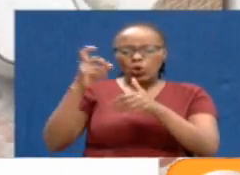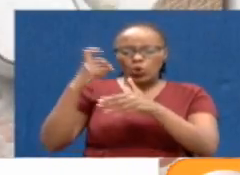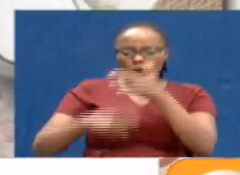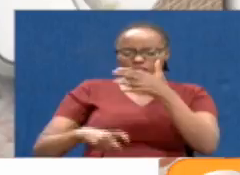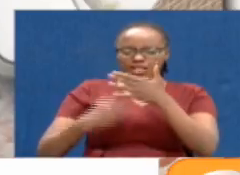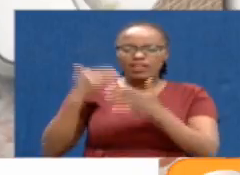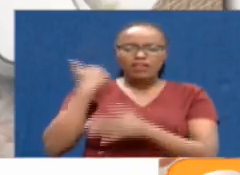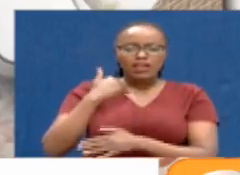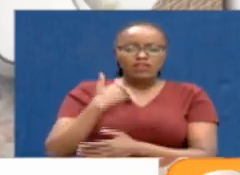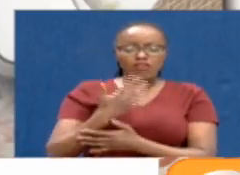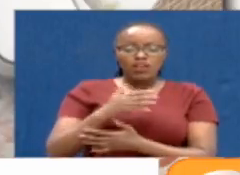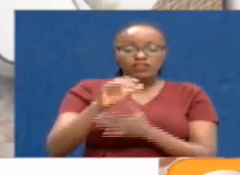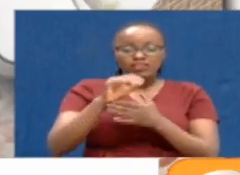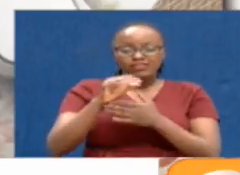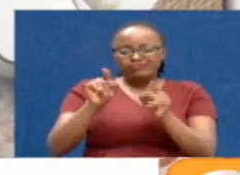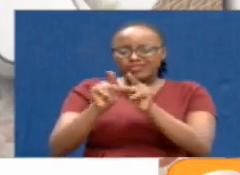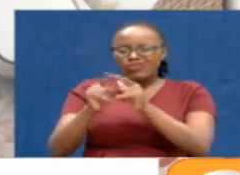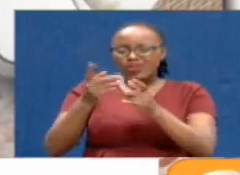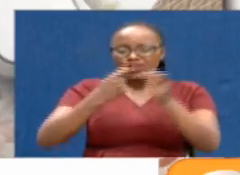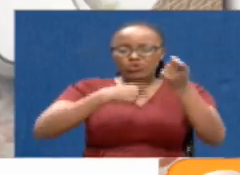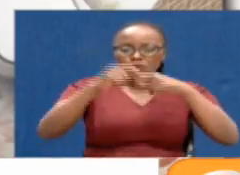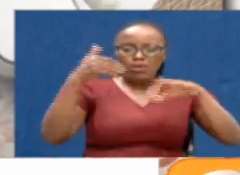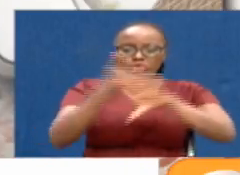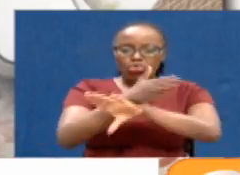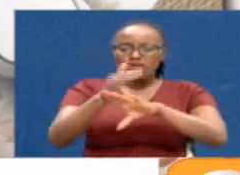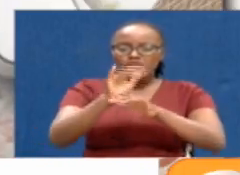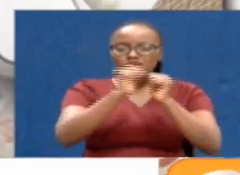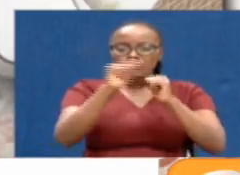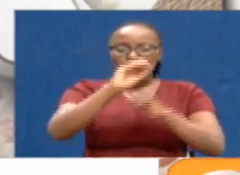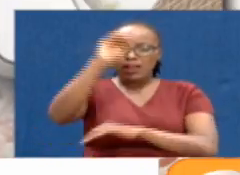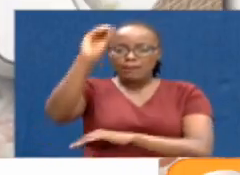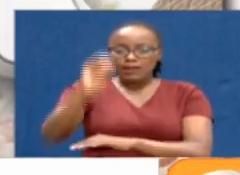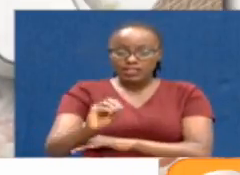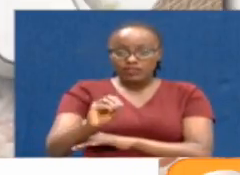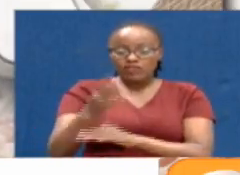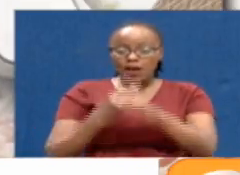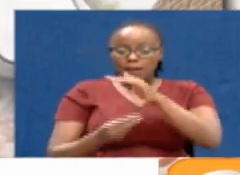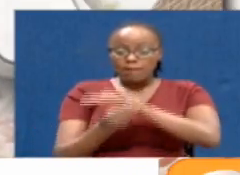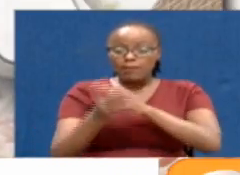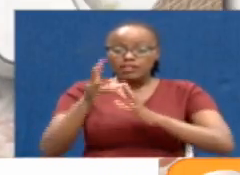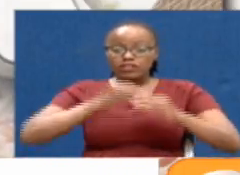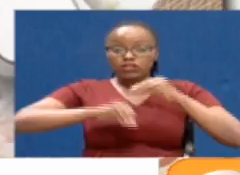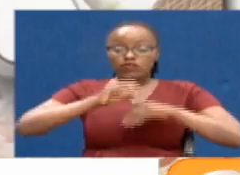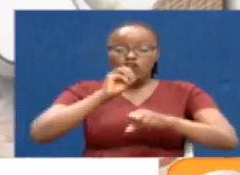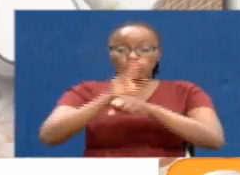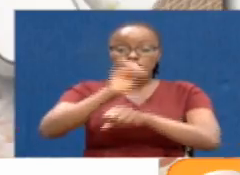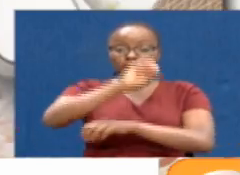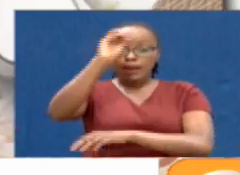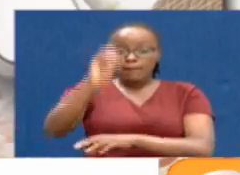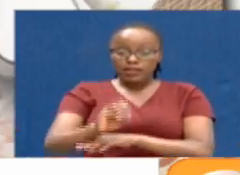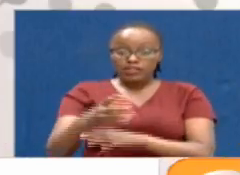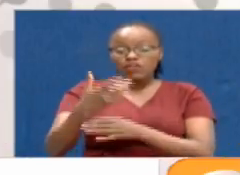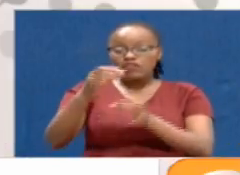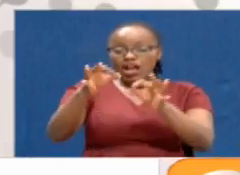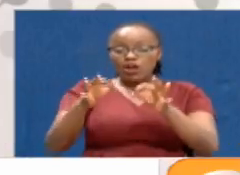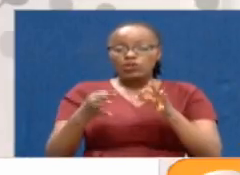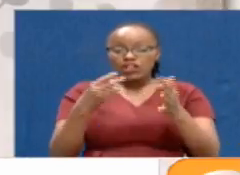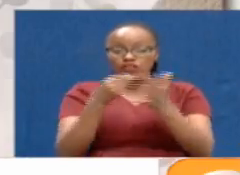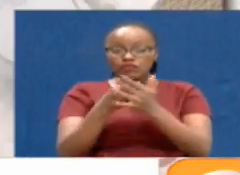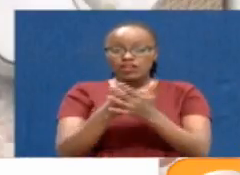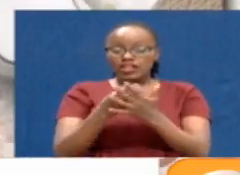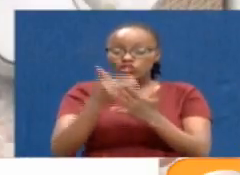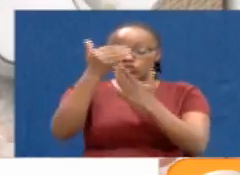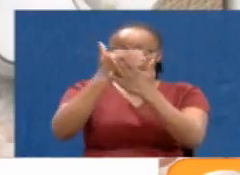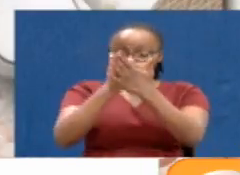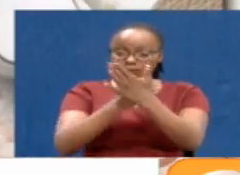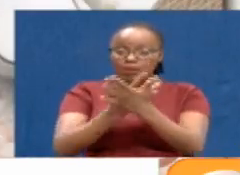crimes in corporate Kenya, including procurement fraud at 15%, bribery and corruption at 14%, accounting financial